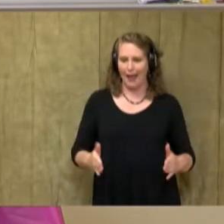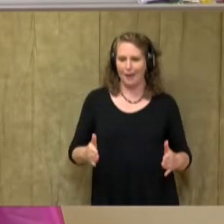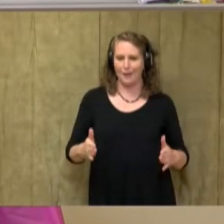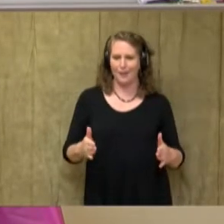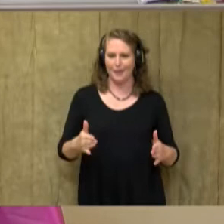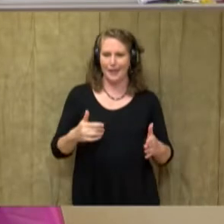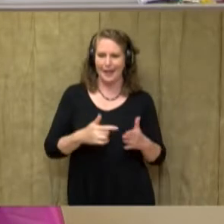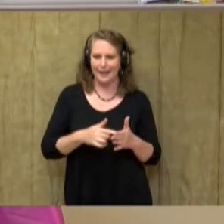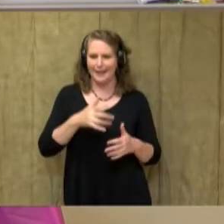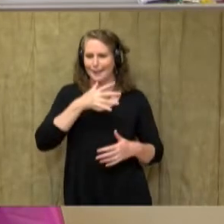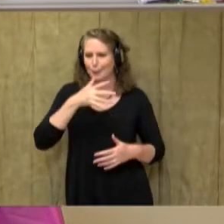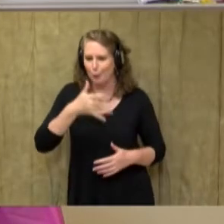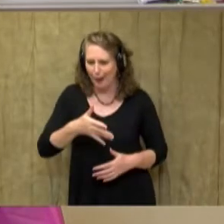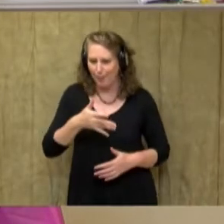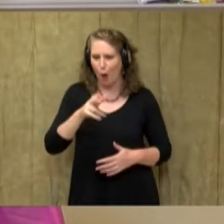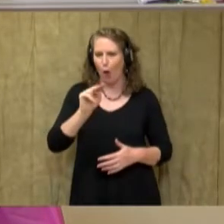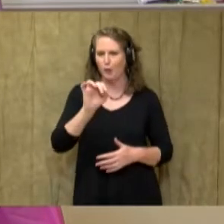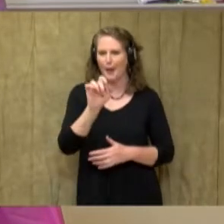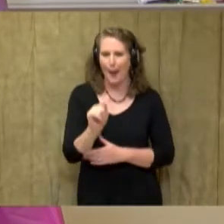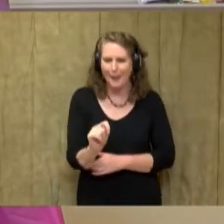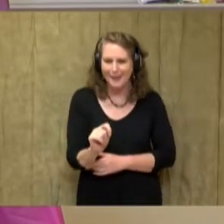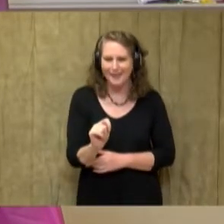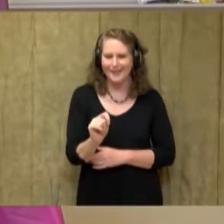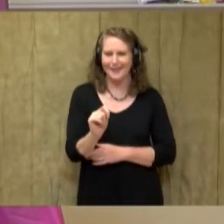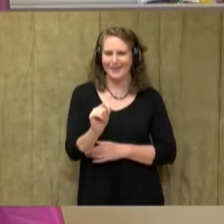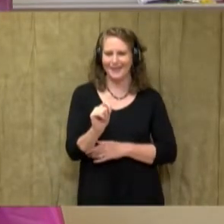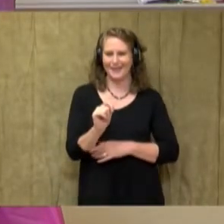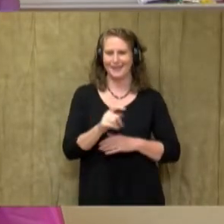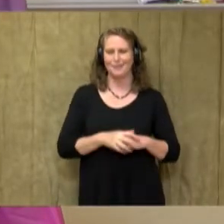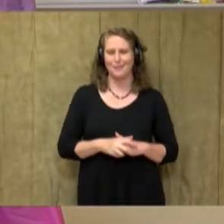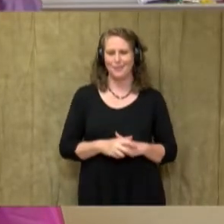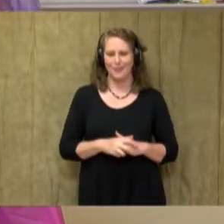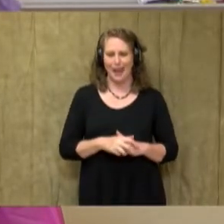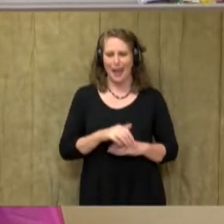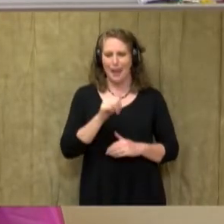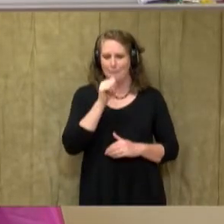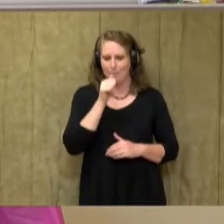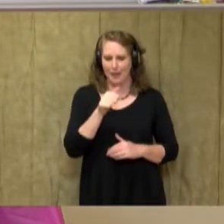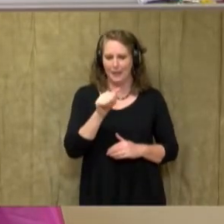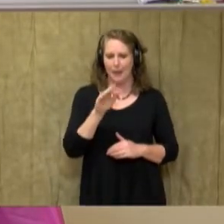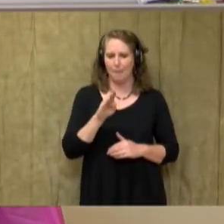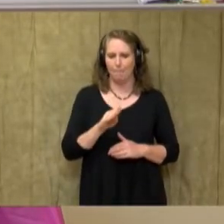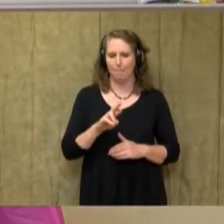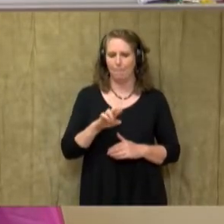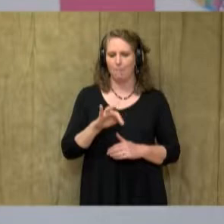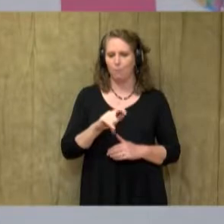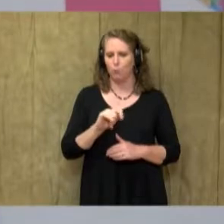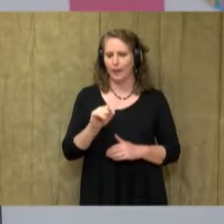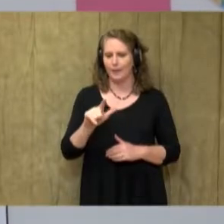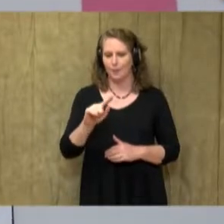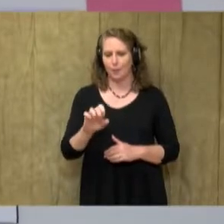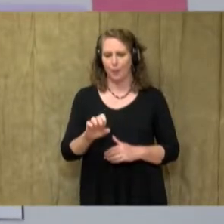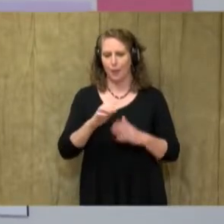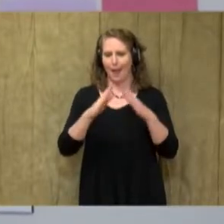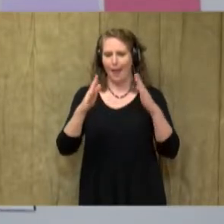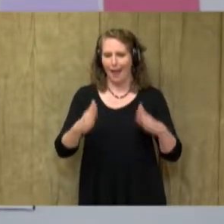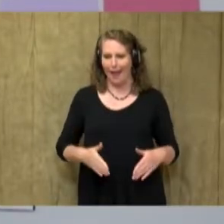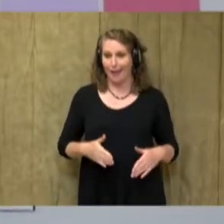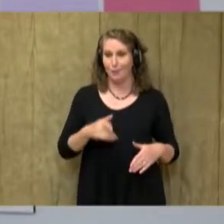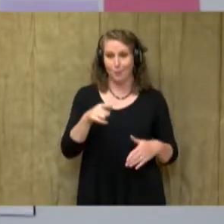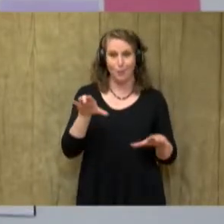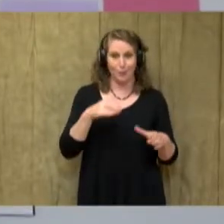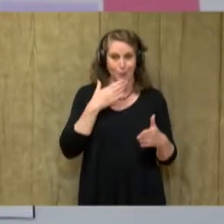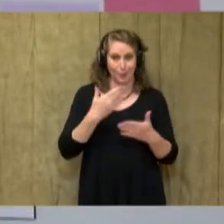is Grandma Nut. Peanut Brittle House. All right, let's see. Y'all are doing a great job answering these comprehension